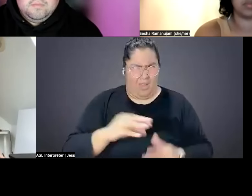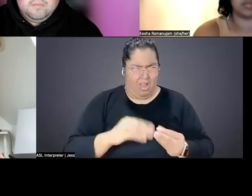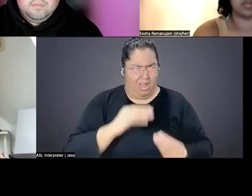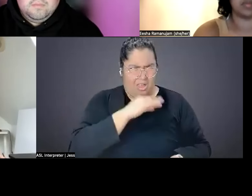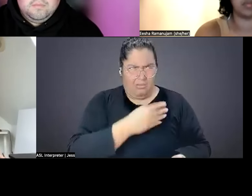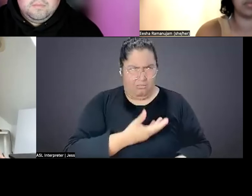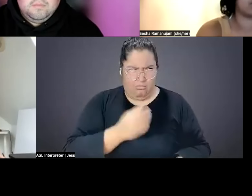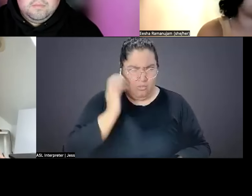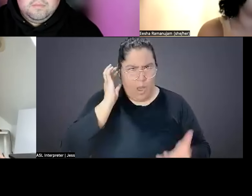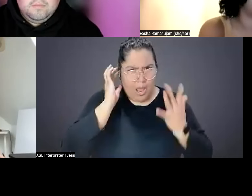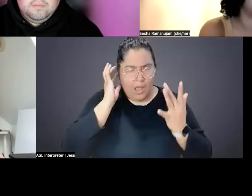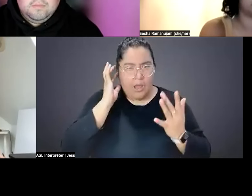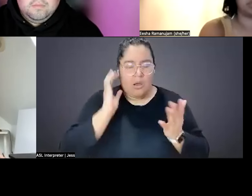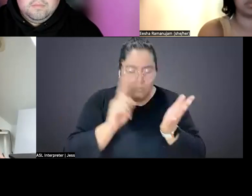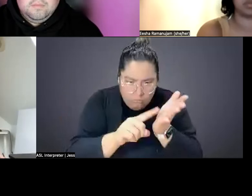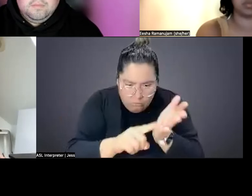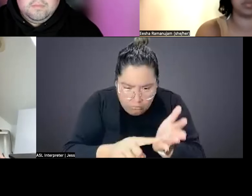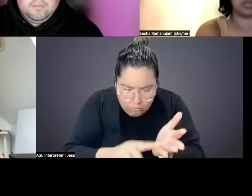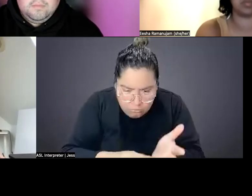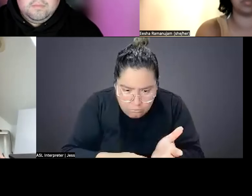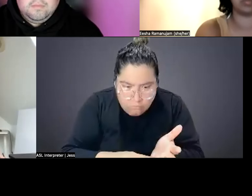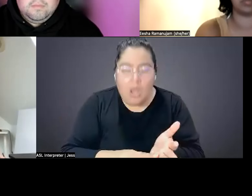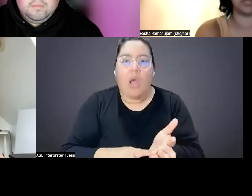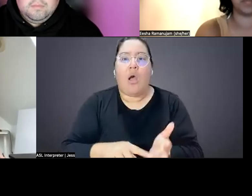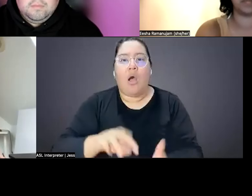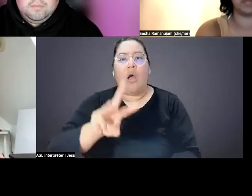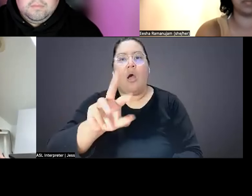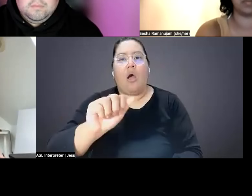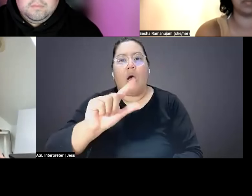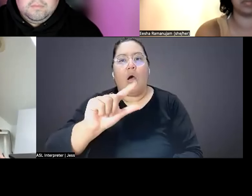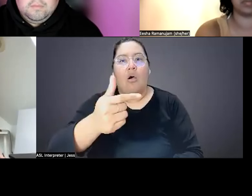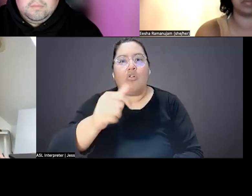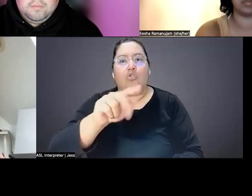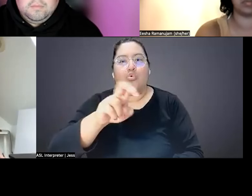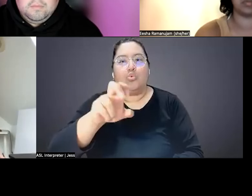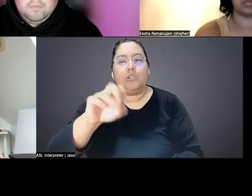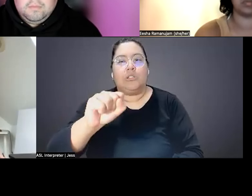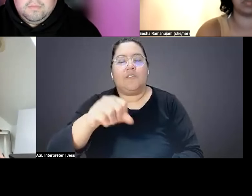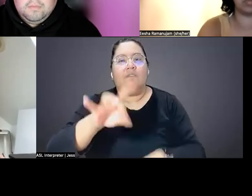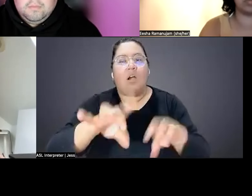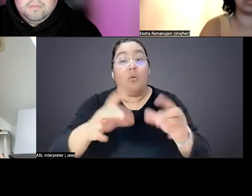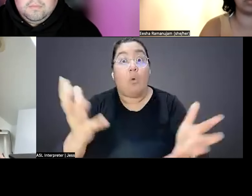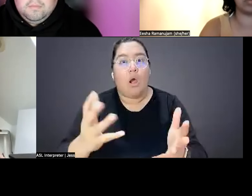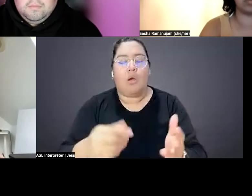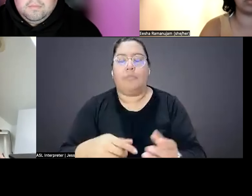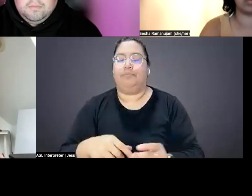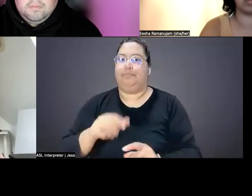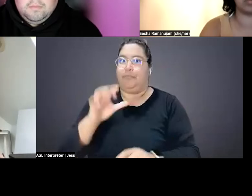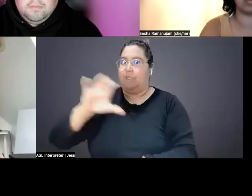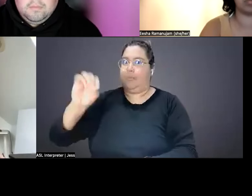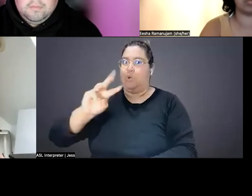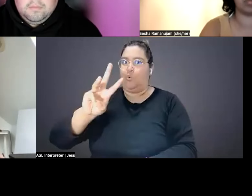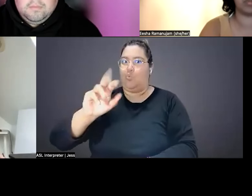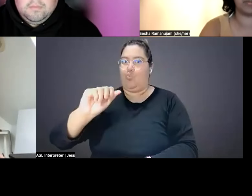around Walgreens took us into this rabbit hole where we learned that Walgreens had been giving